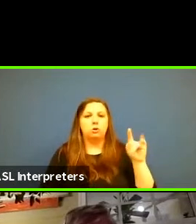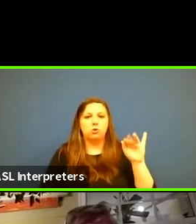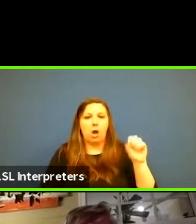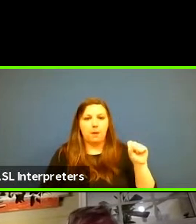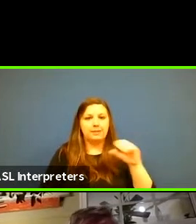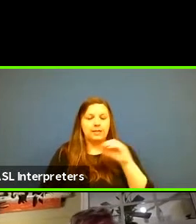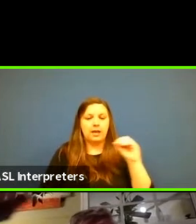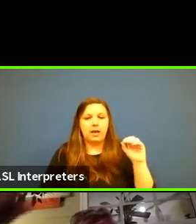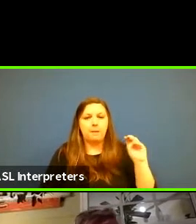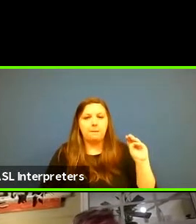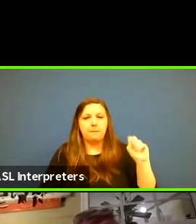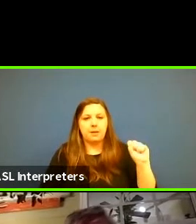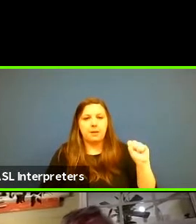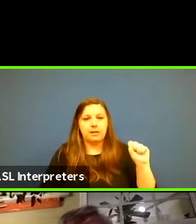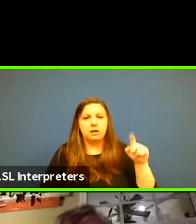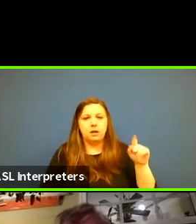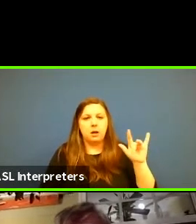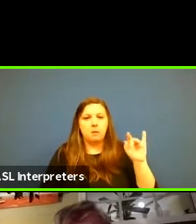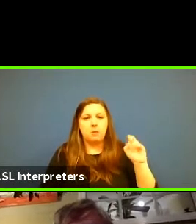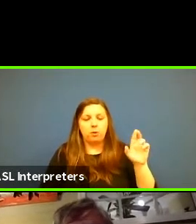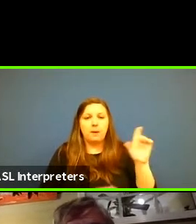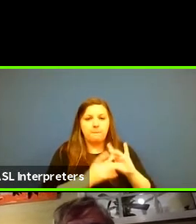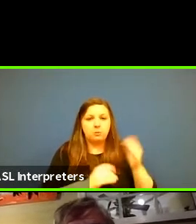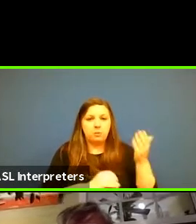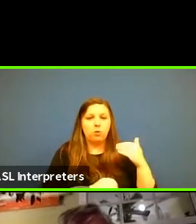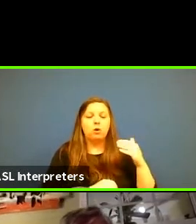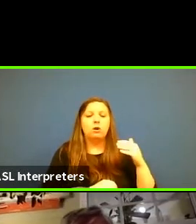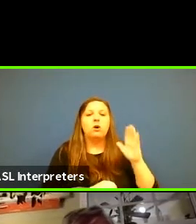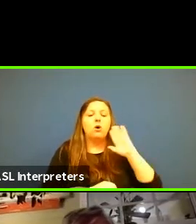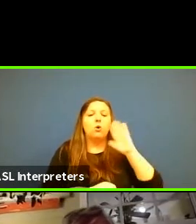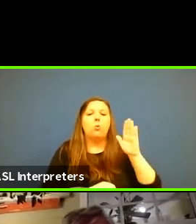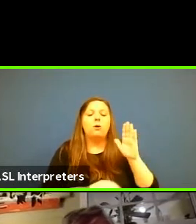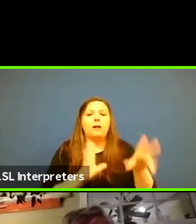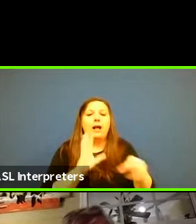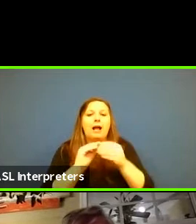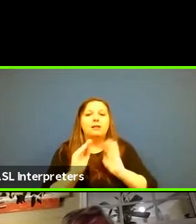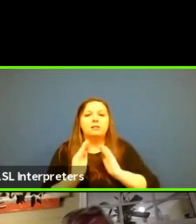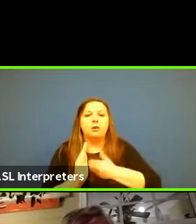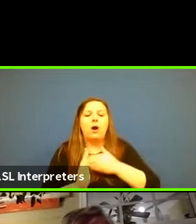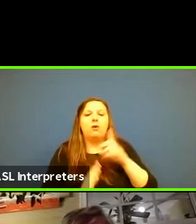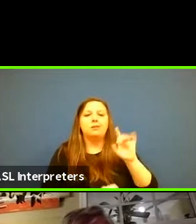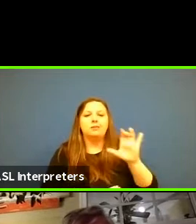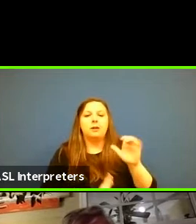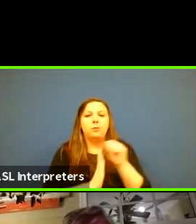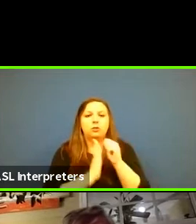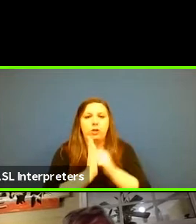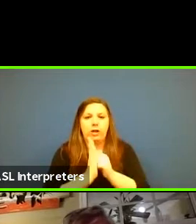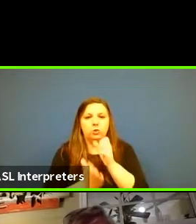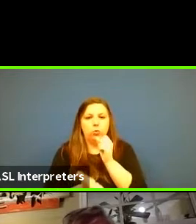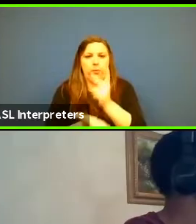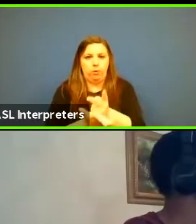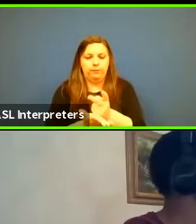earlier, this will be on our December agenda to approve.